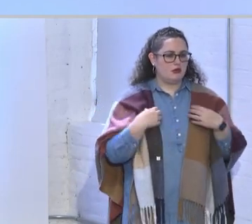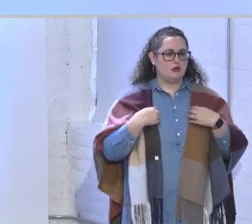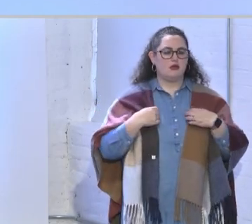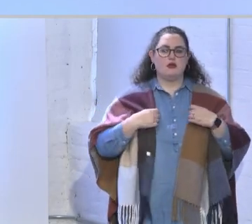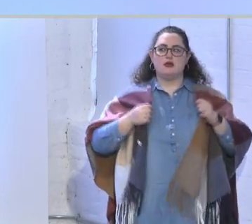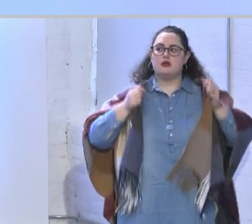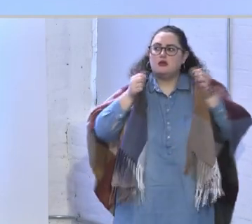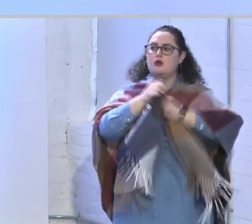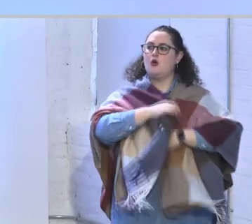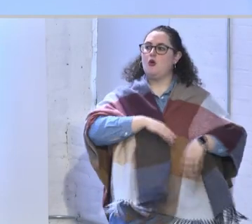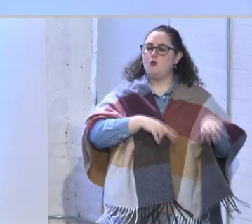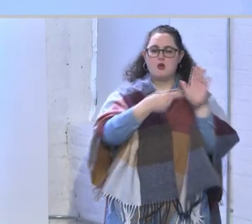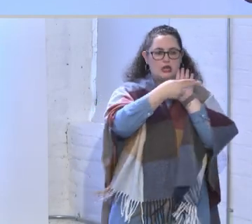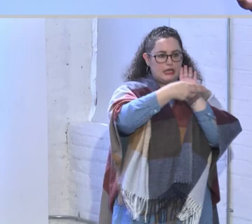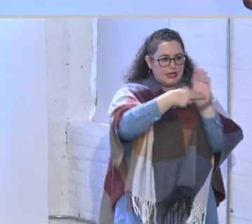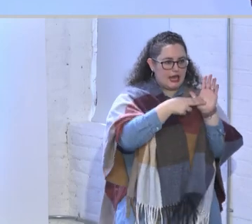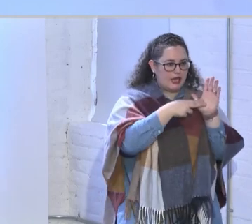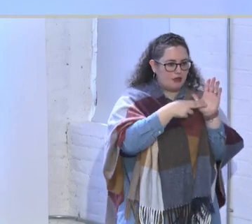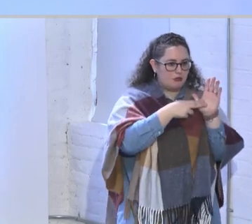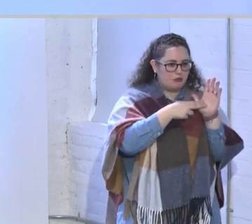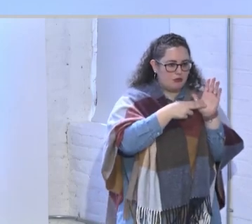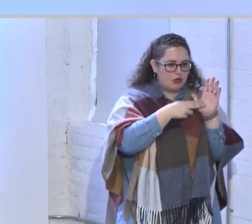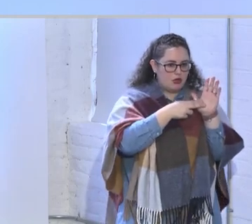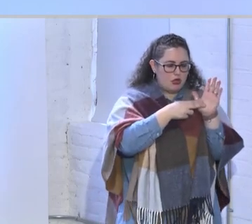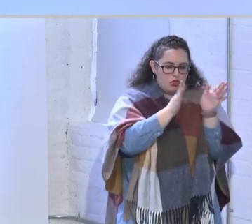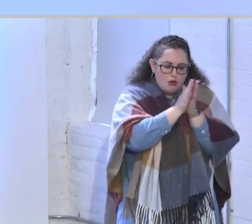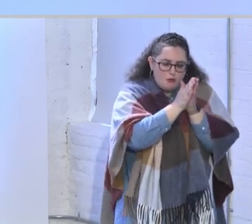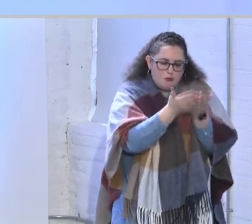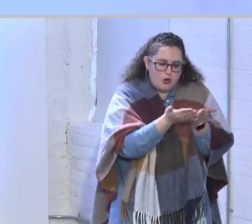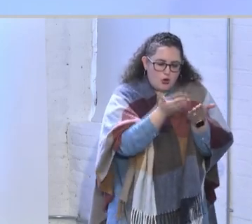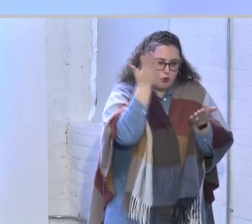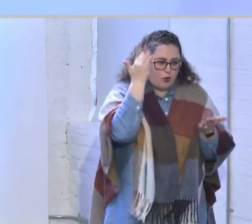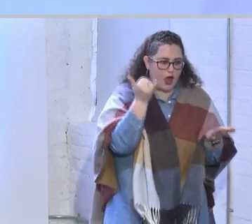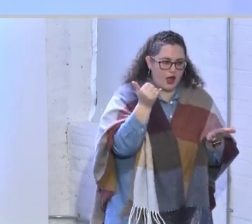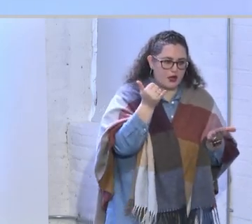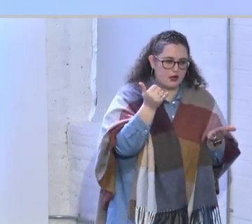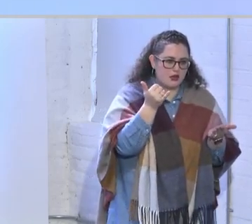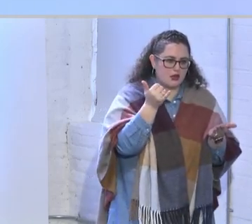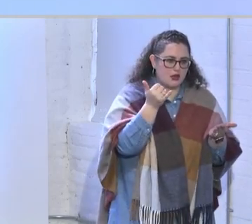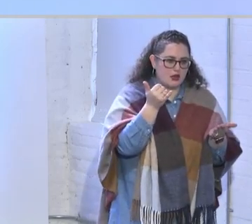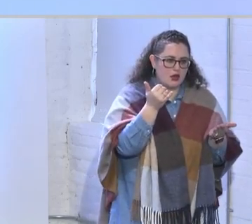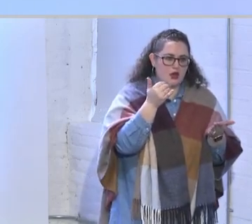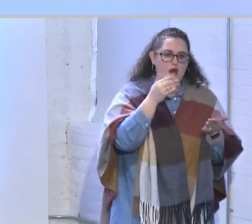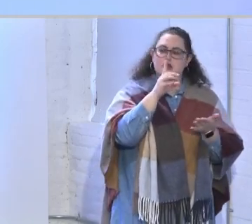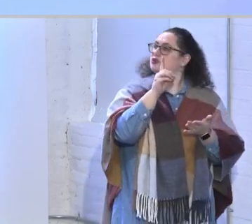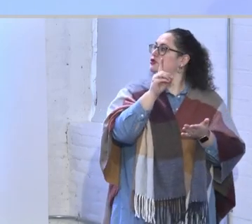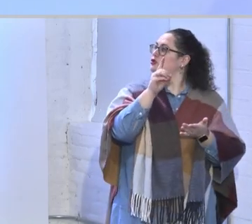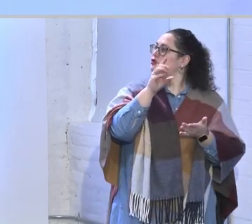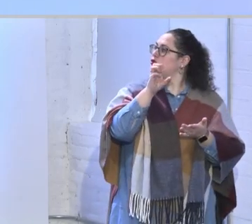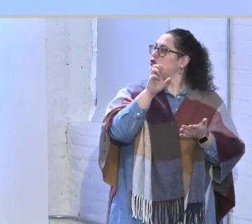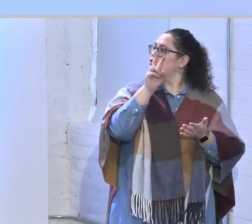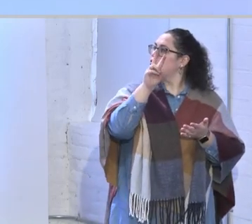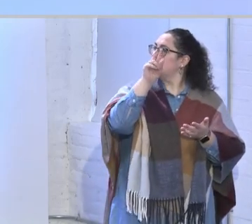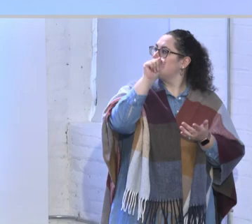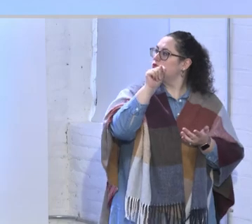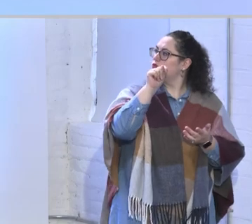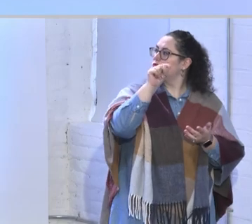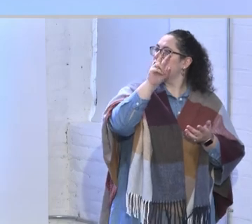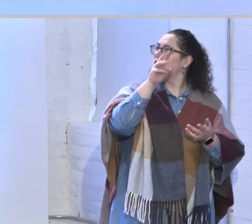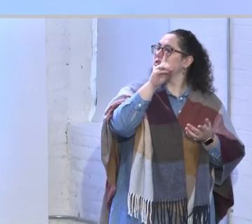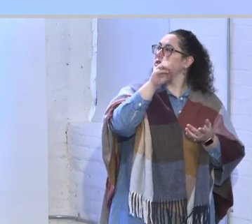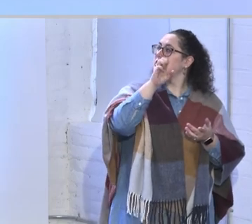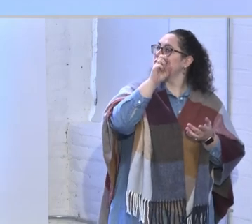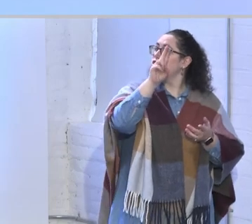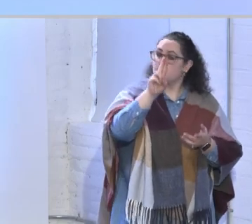We named that book Deuteronomy because the Latin phrase or the root deu